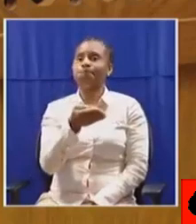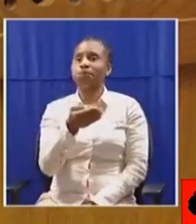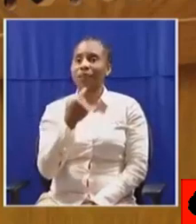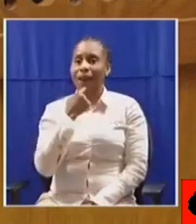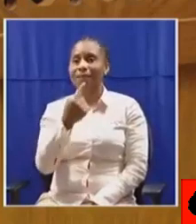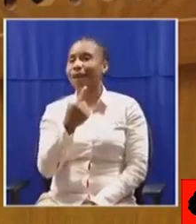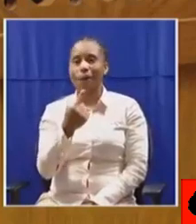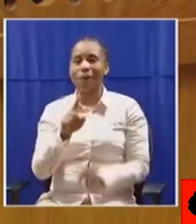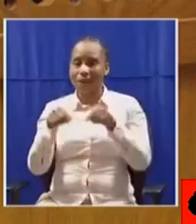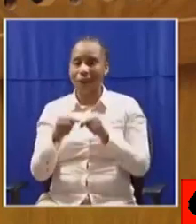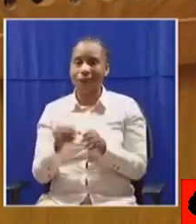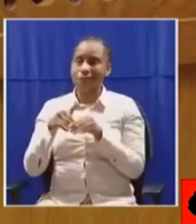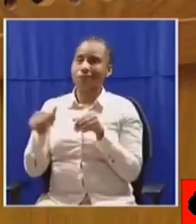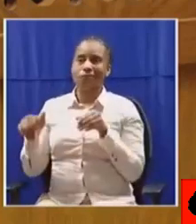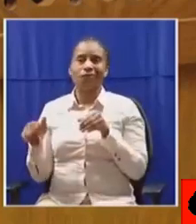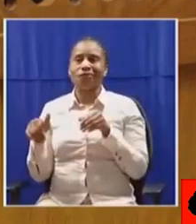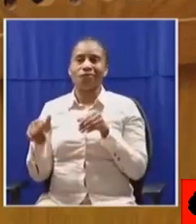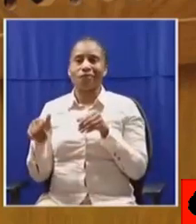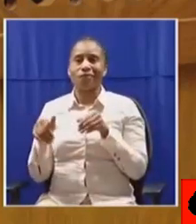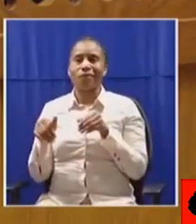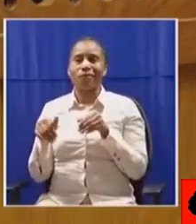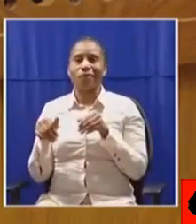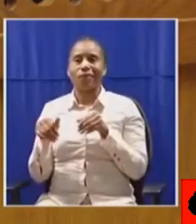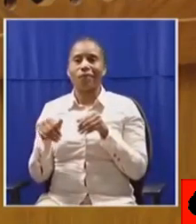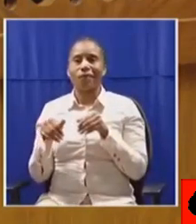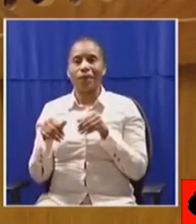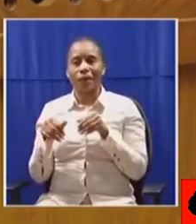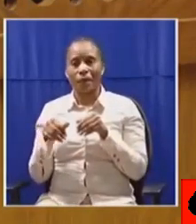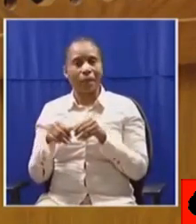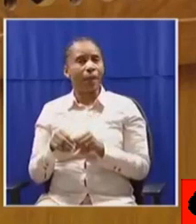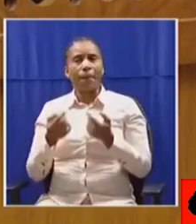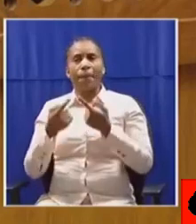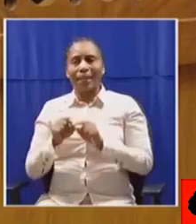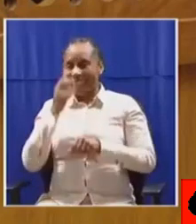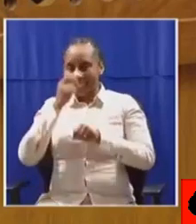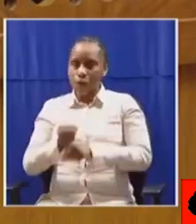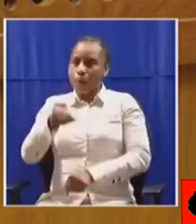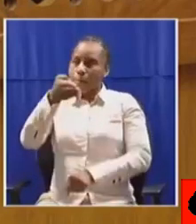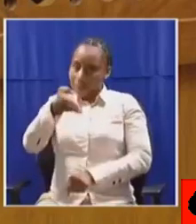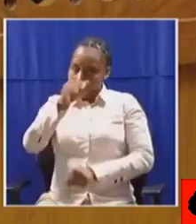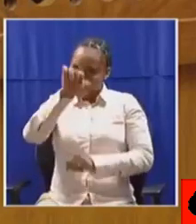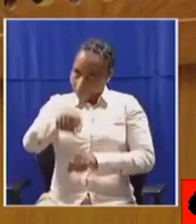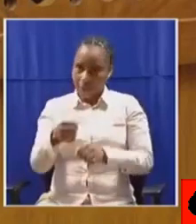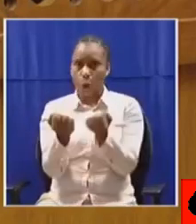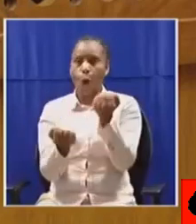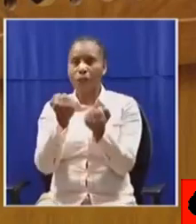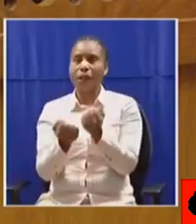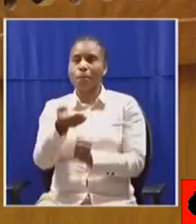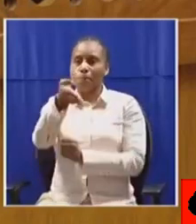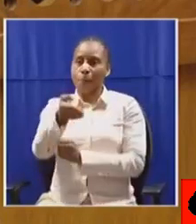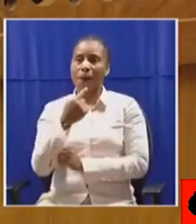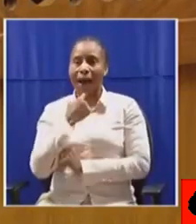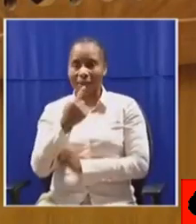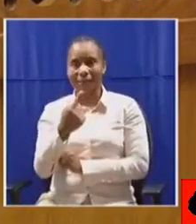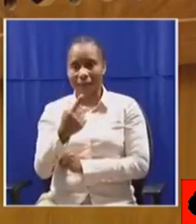exception. They must, yes, be hauled before any court, and they must go and answer. And in